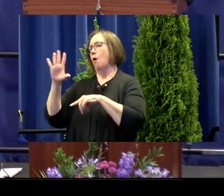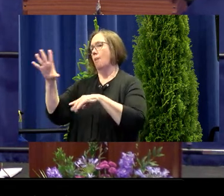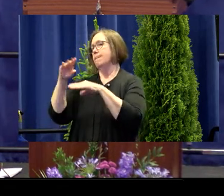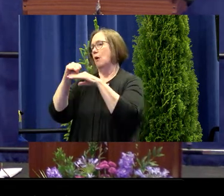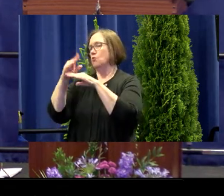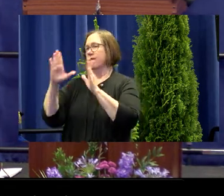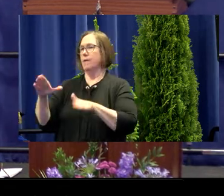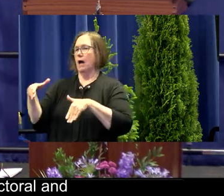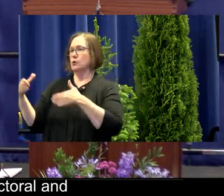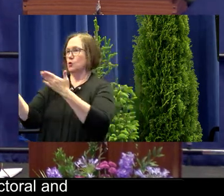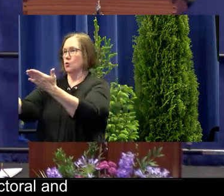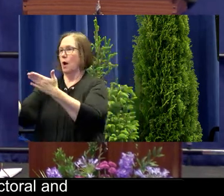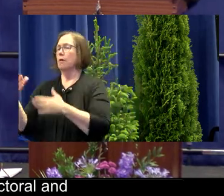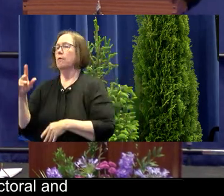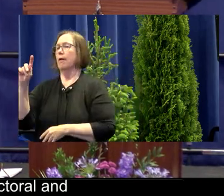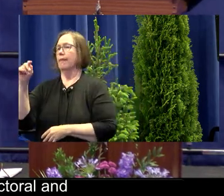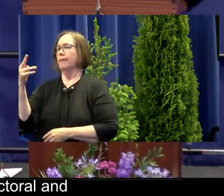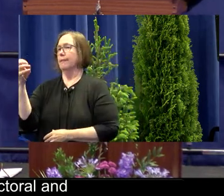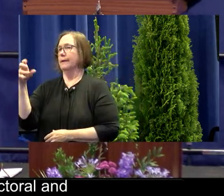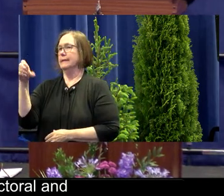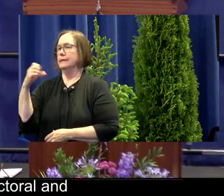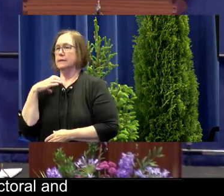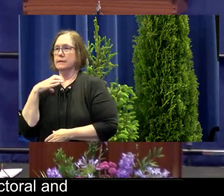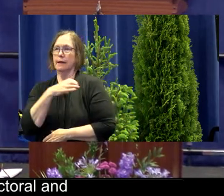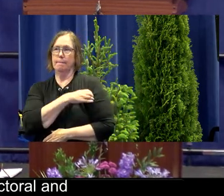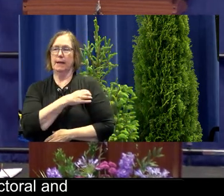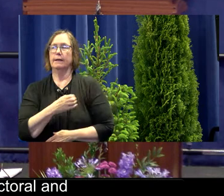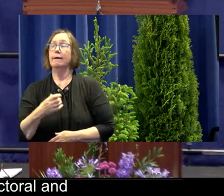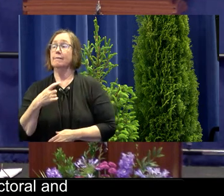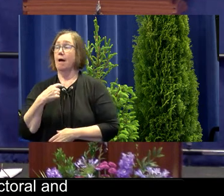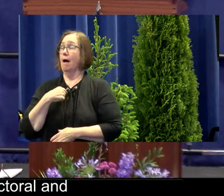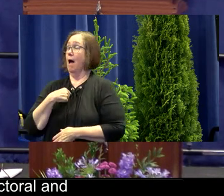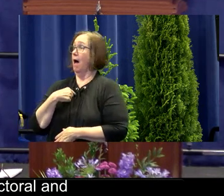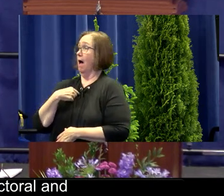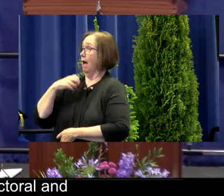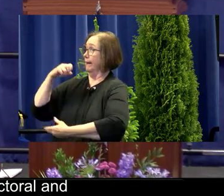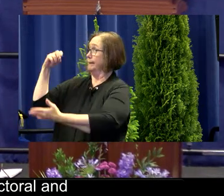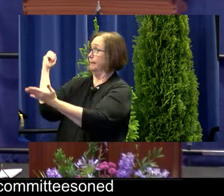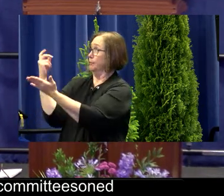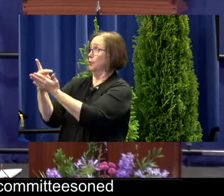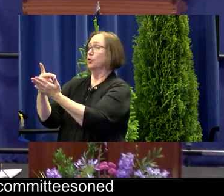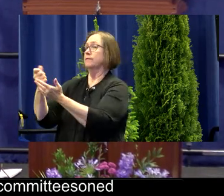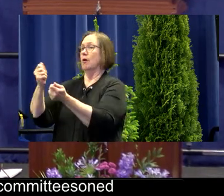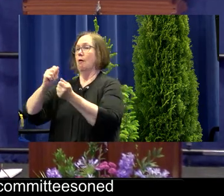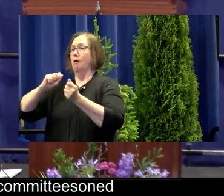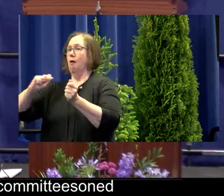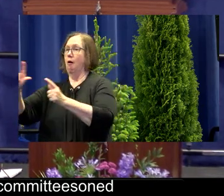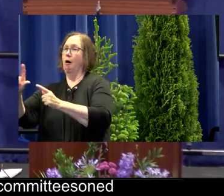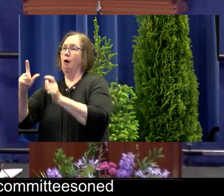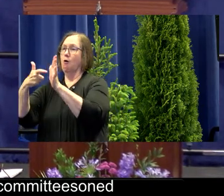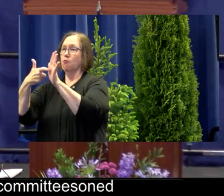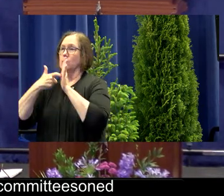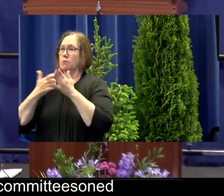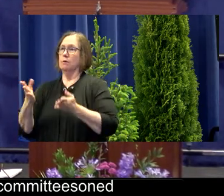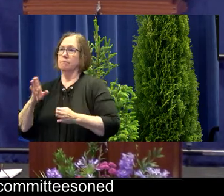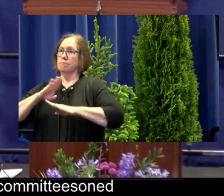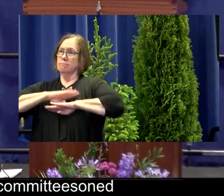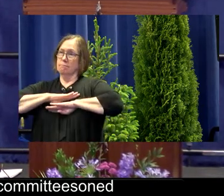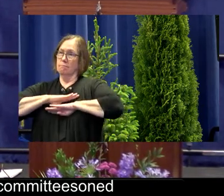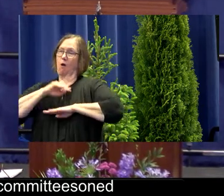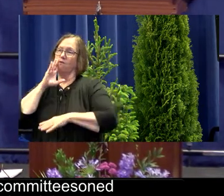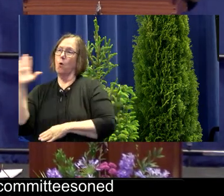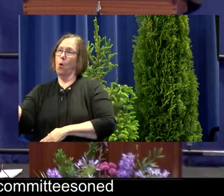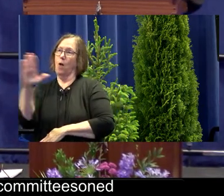thesis committees, and on behalf of our faculty, I certify that they have satisfactorily completed the course requirements for the